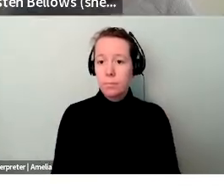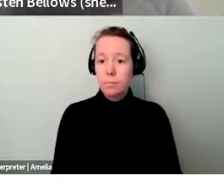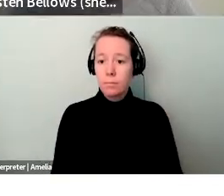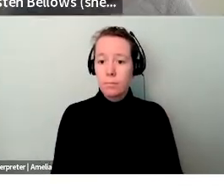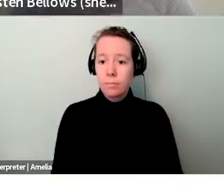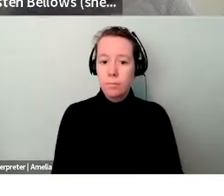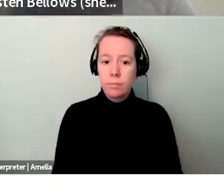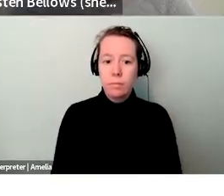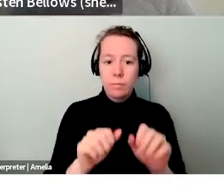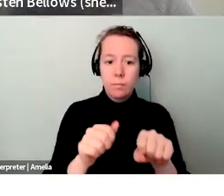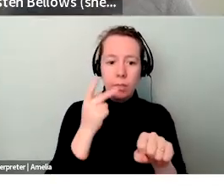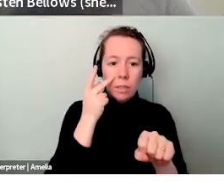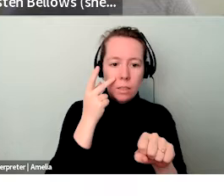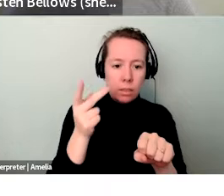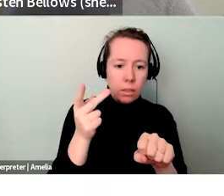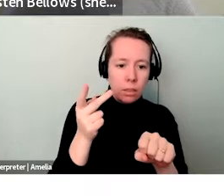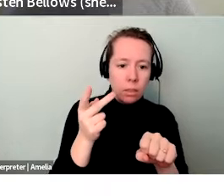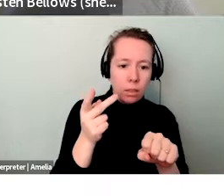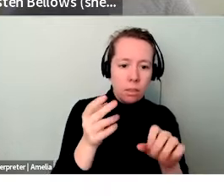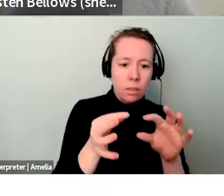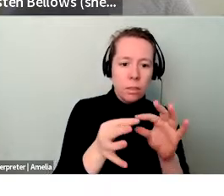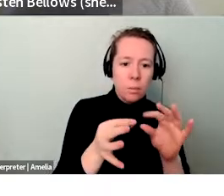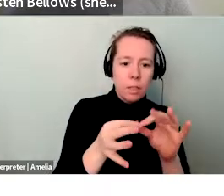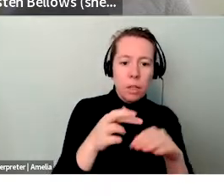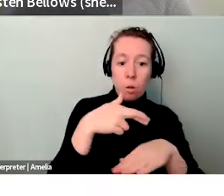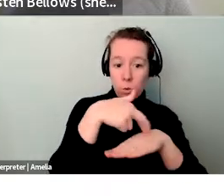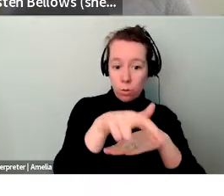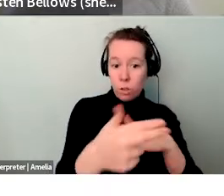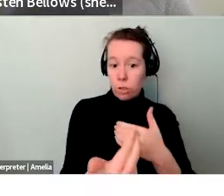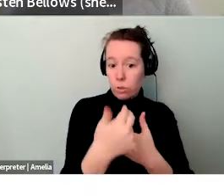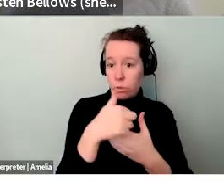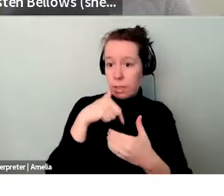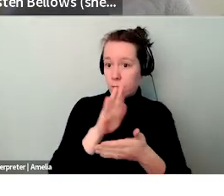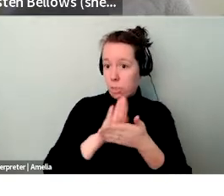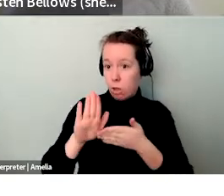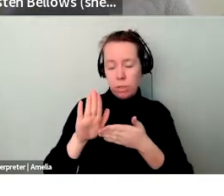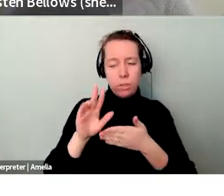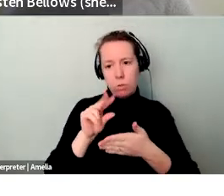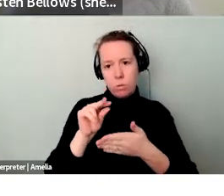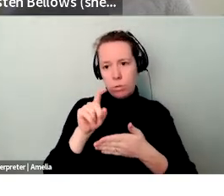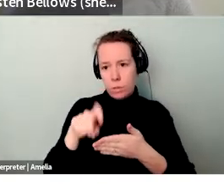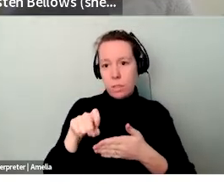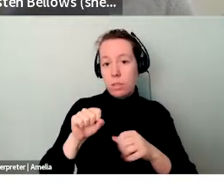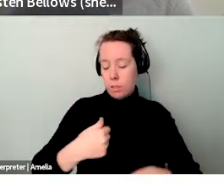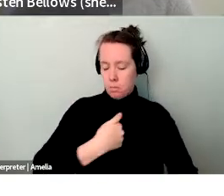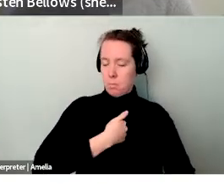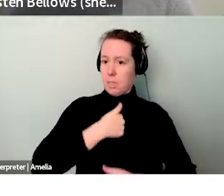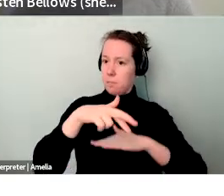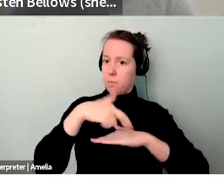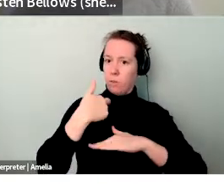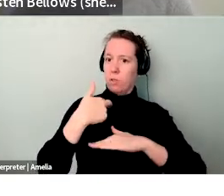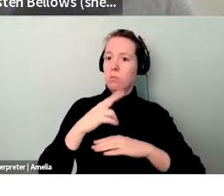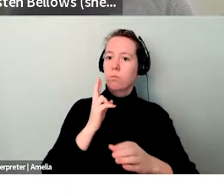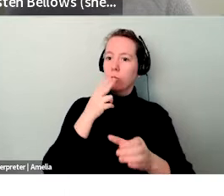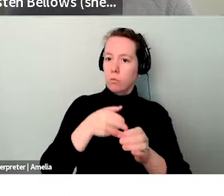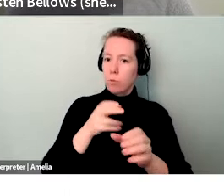And I just see, you do not need a referral to join the Recovery College. You can self-refer,